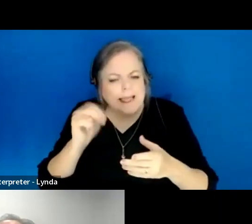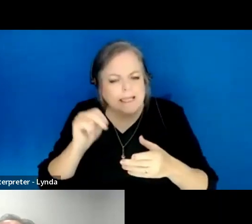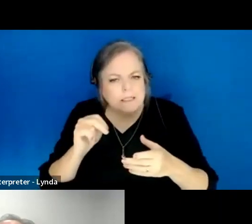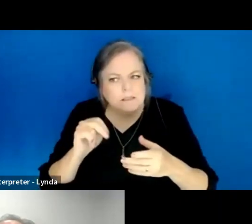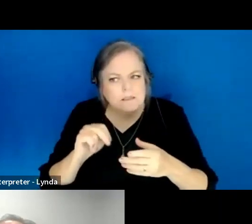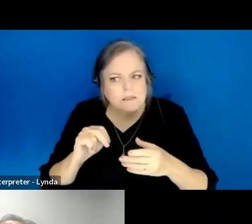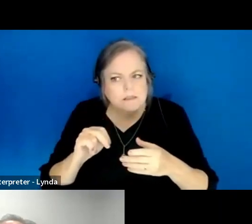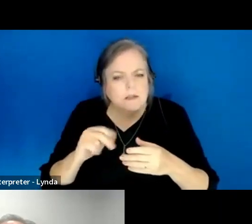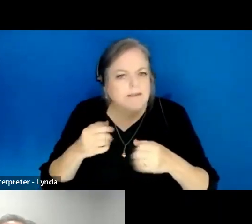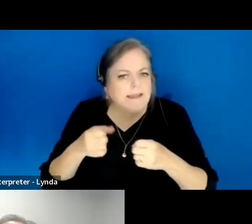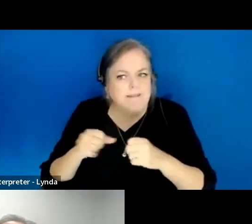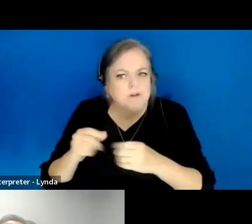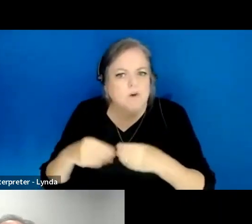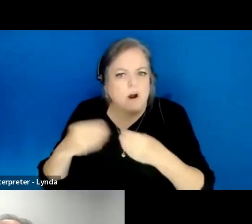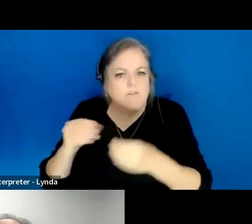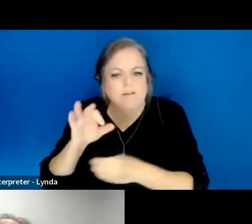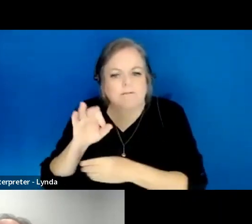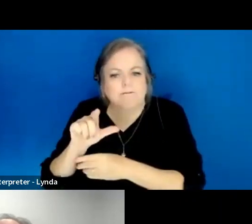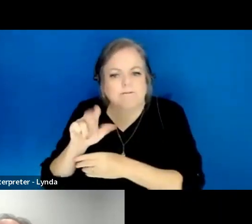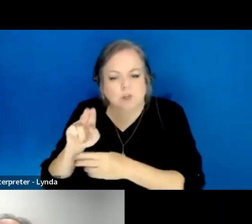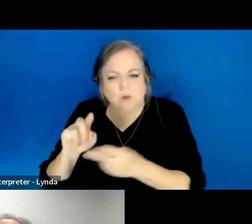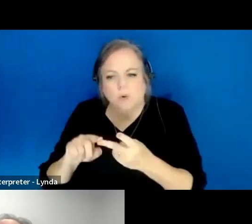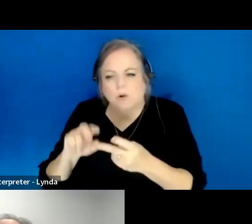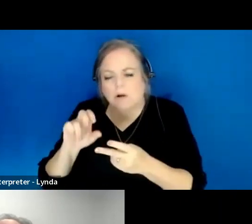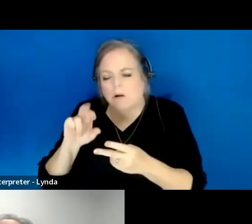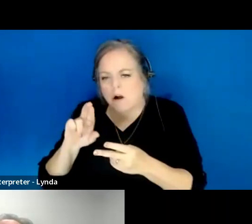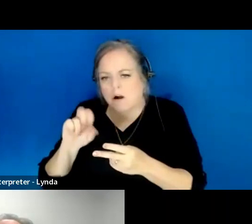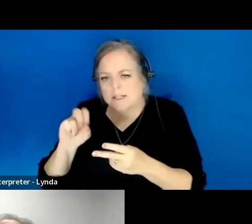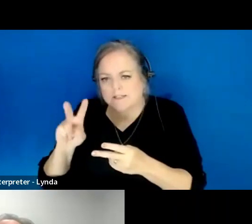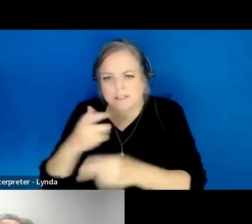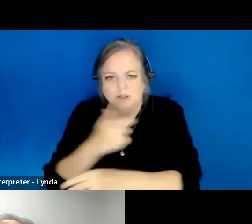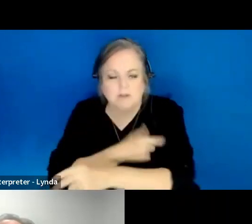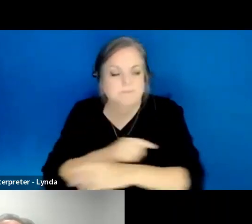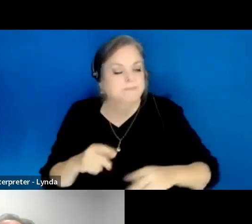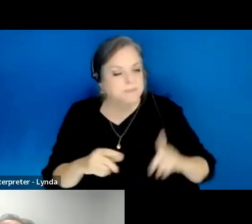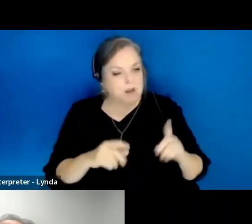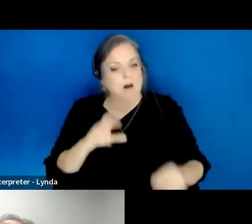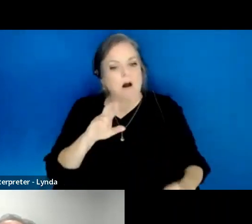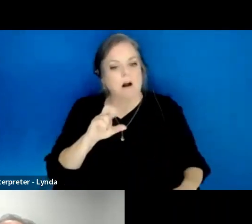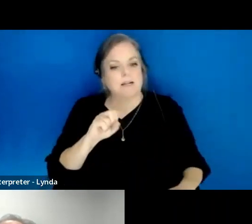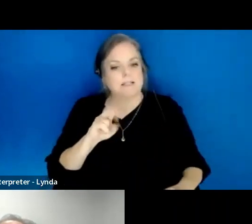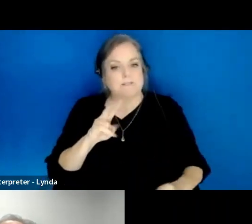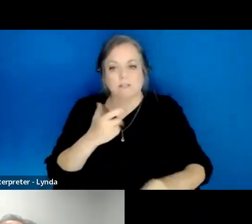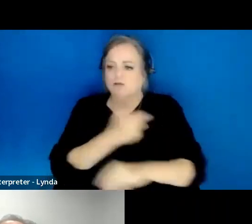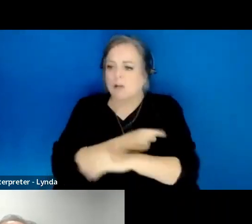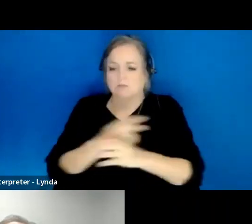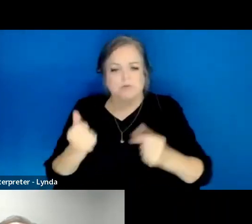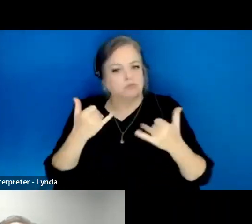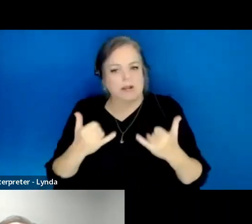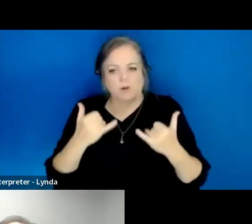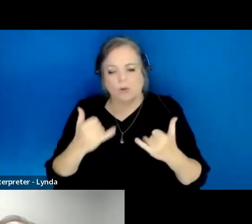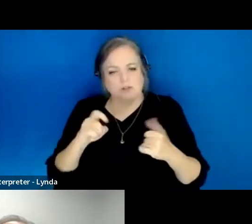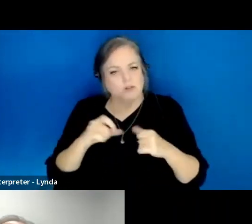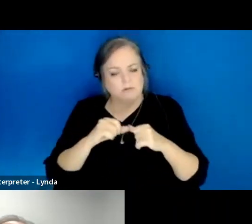flu and RSV shots. Yeah, so RSV shots don't wane, so people can get them right away, and it should last